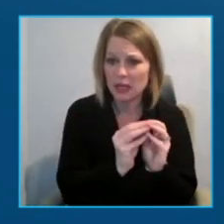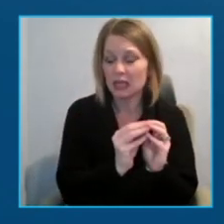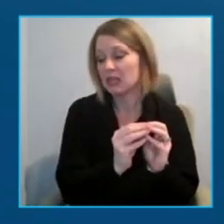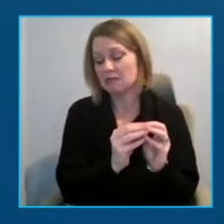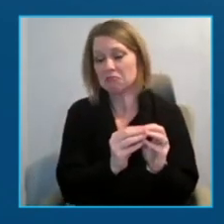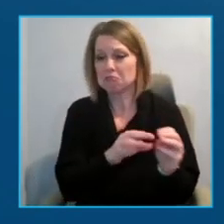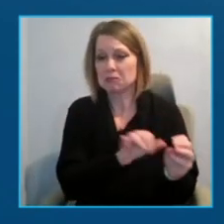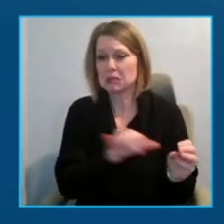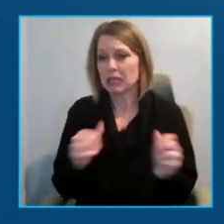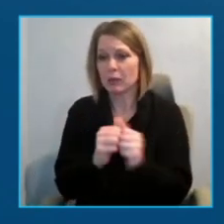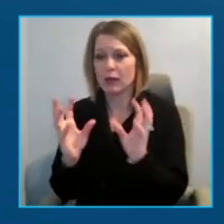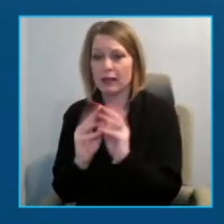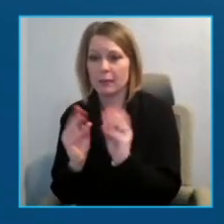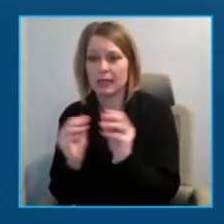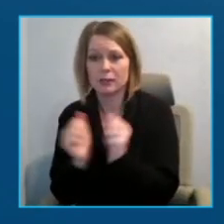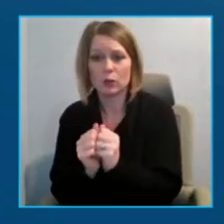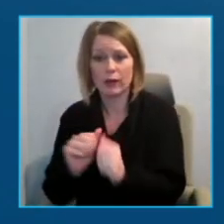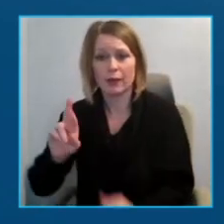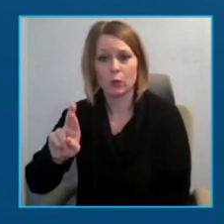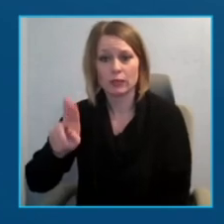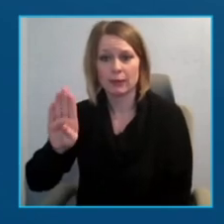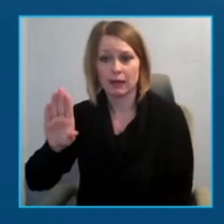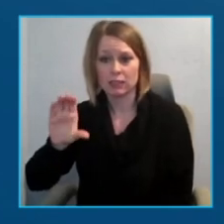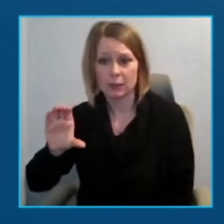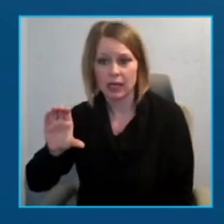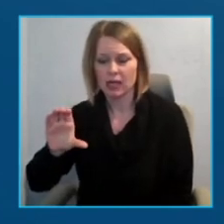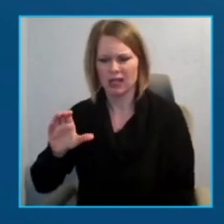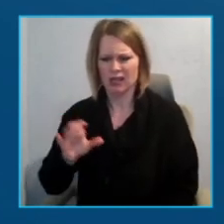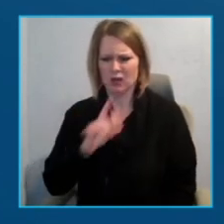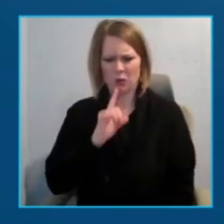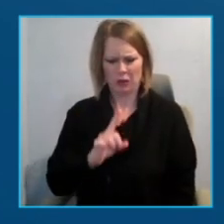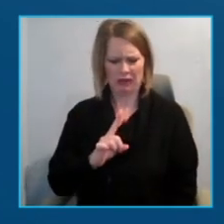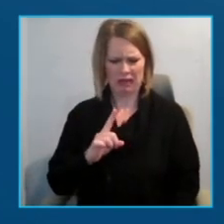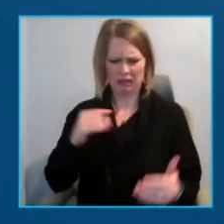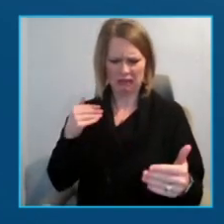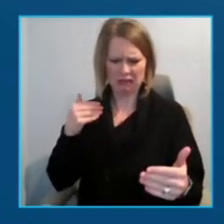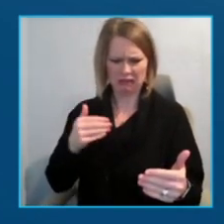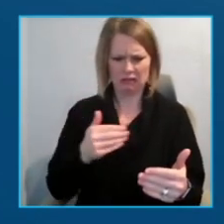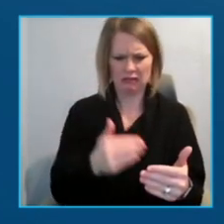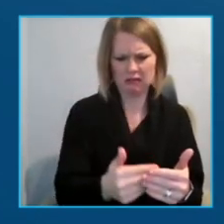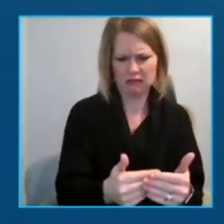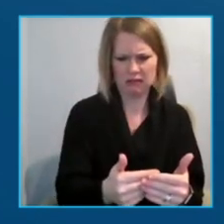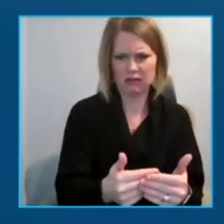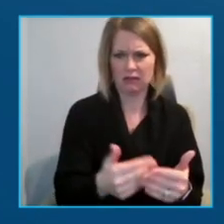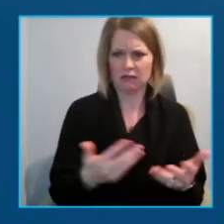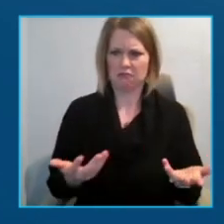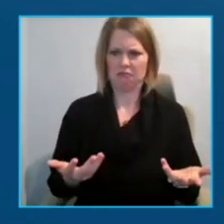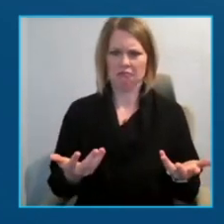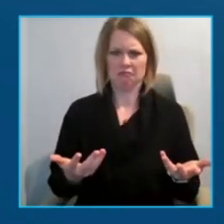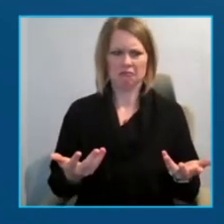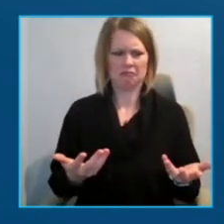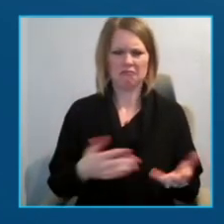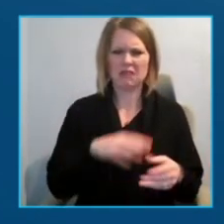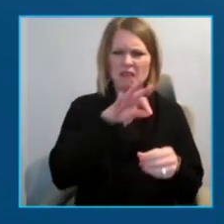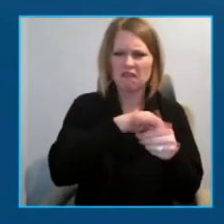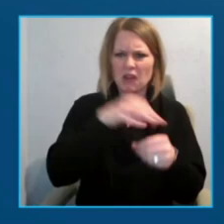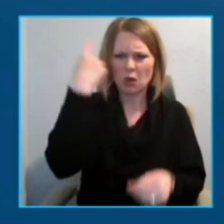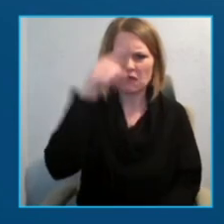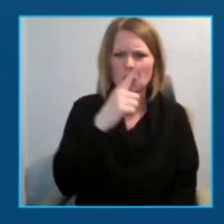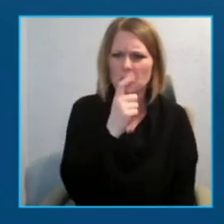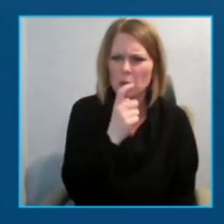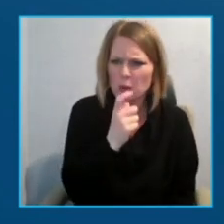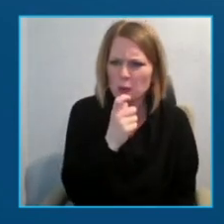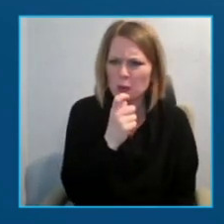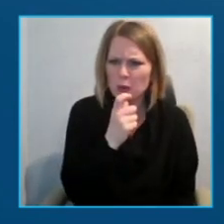Committee, you would have had no idea by the end who had voted for whom in 2016, because we were simply having a